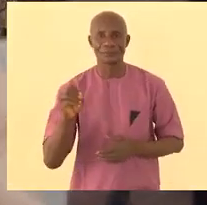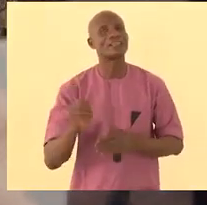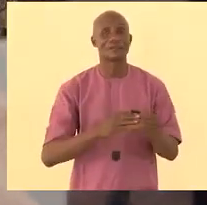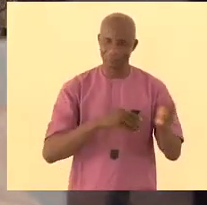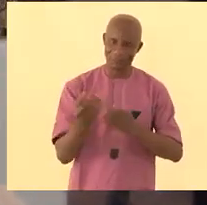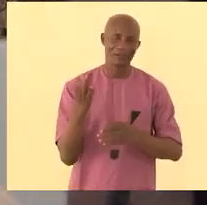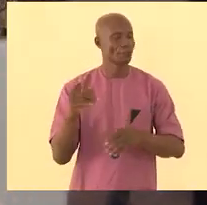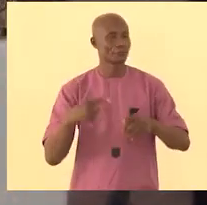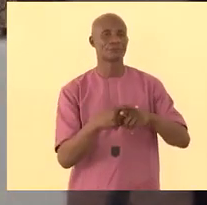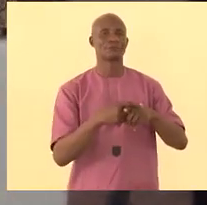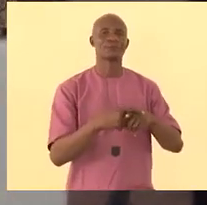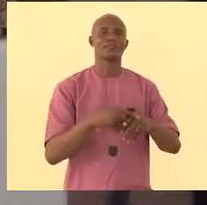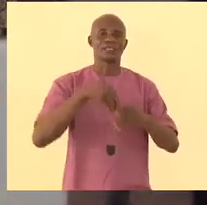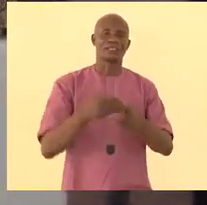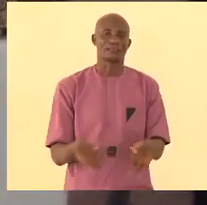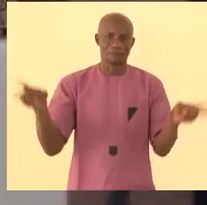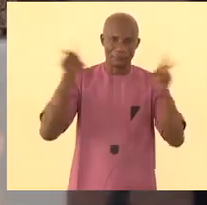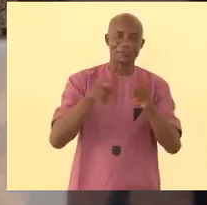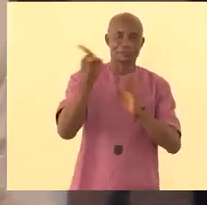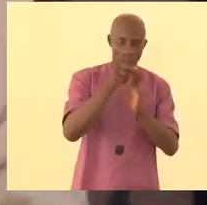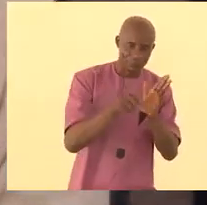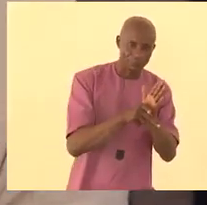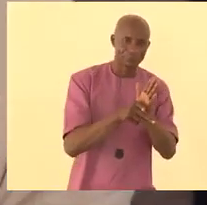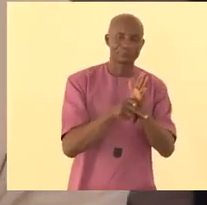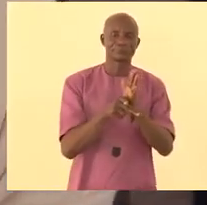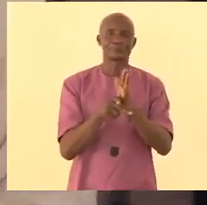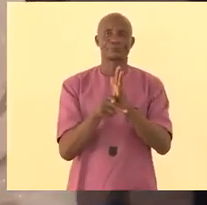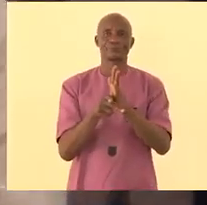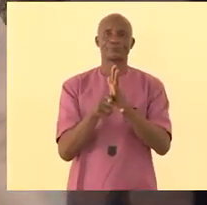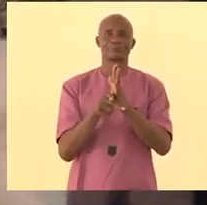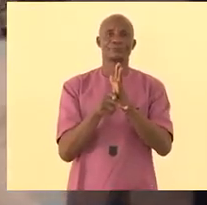So in matters of conflict, in values and principles,